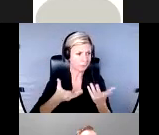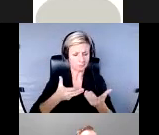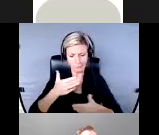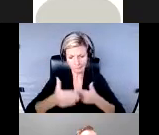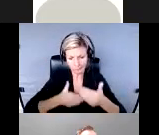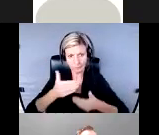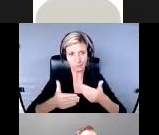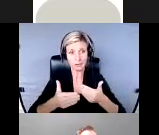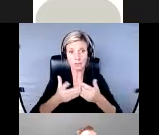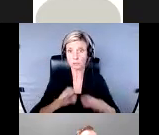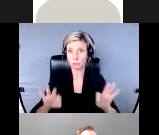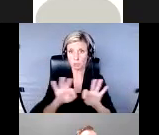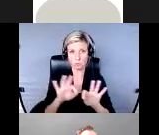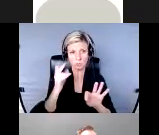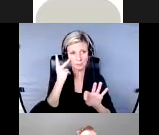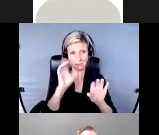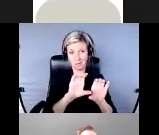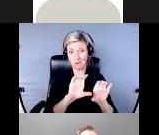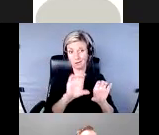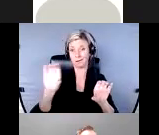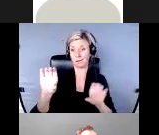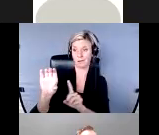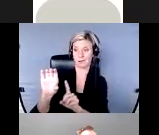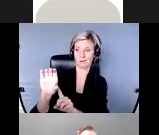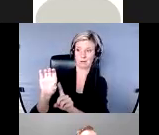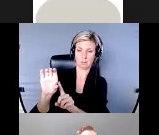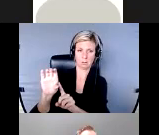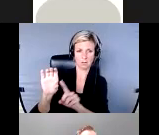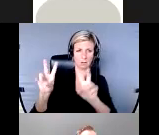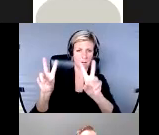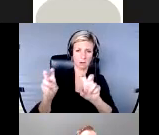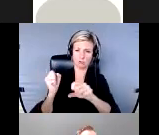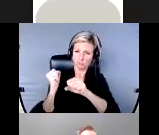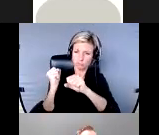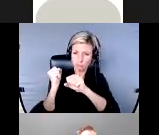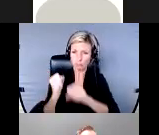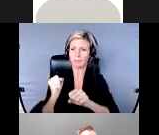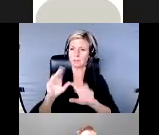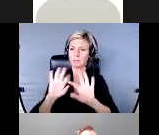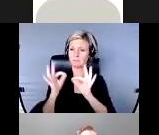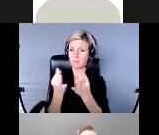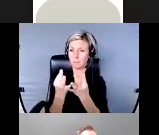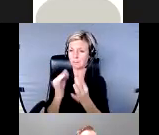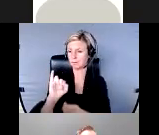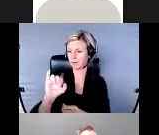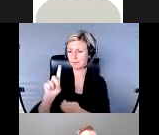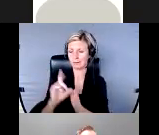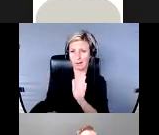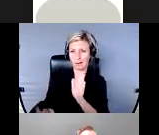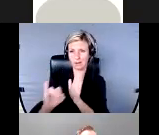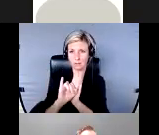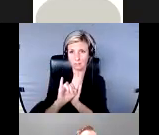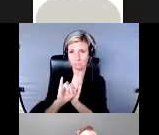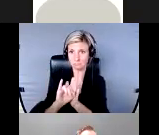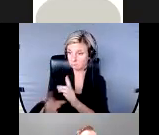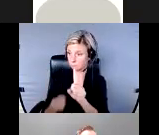step, which is on the right side of your screen, about strengthening family identity, and really helping the family